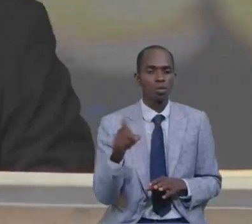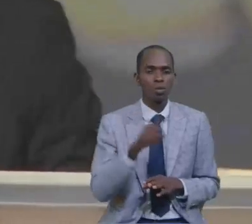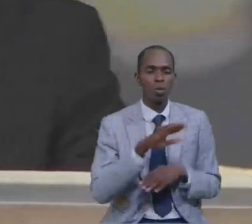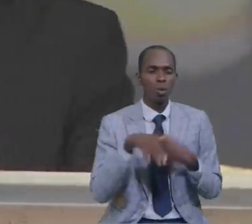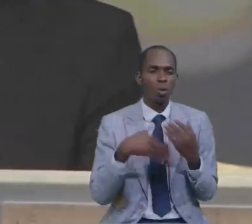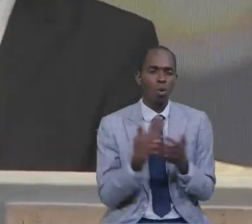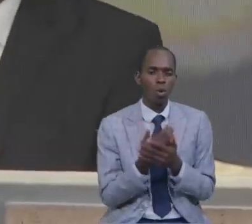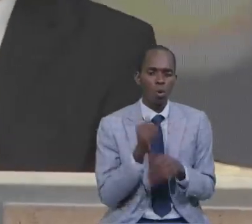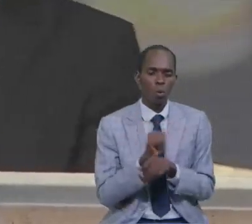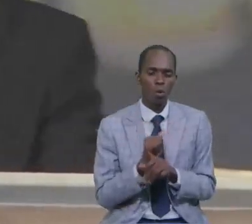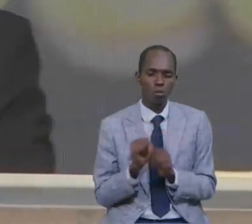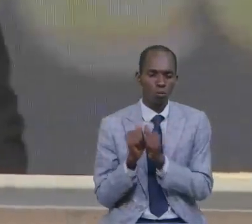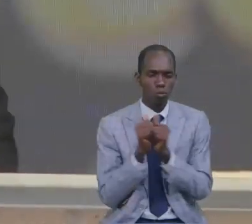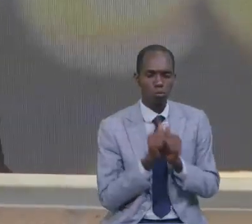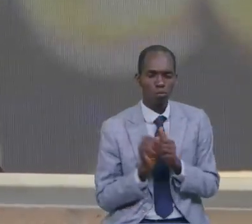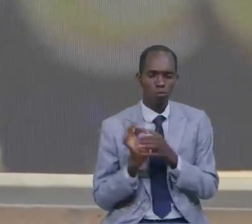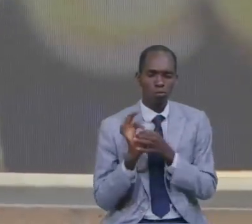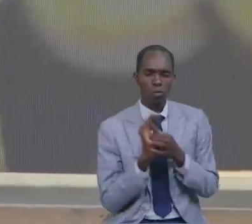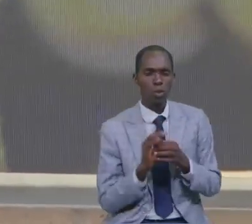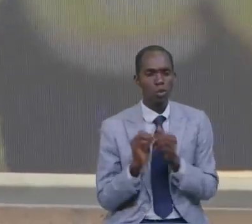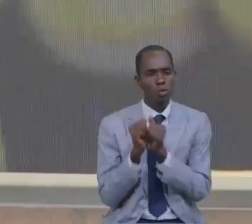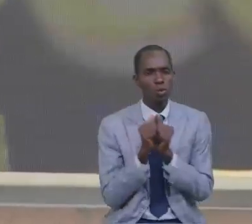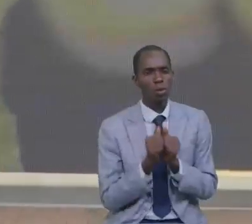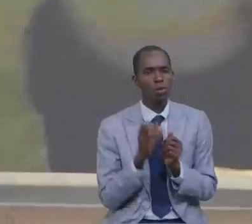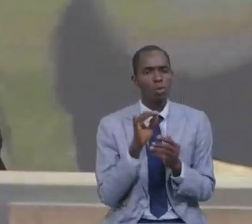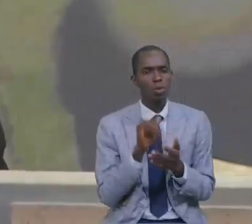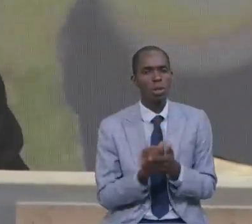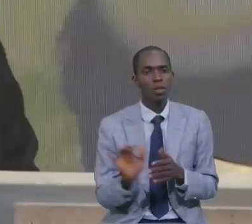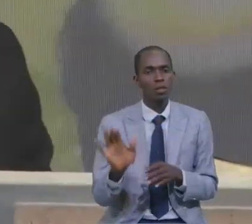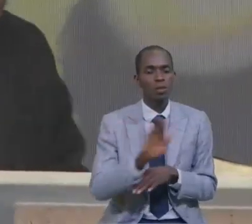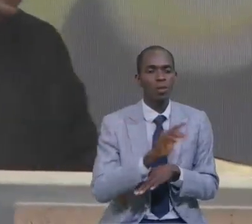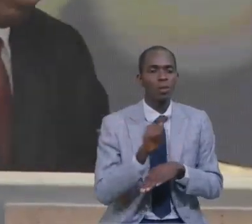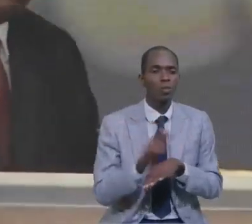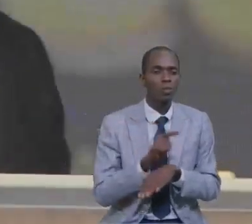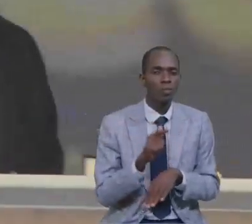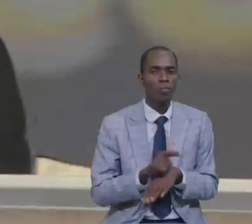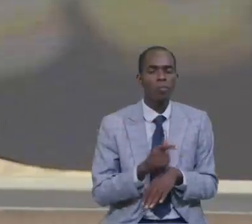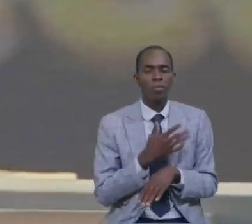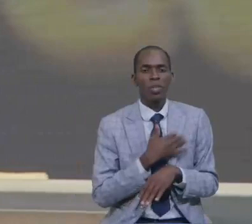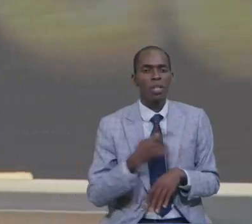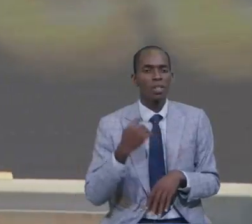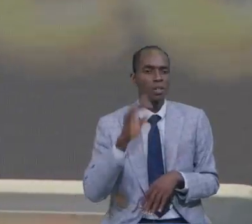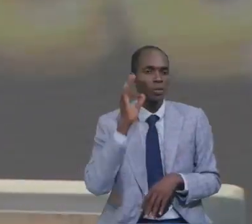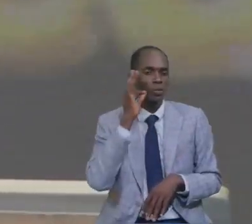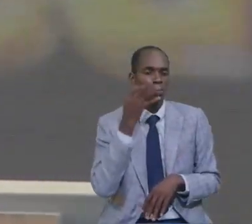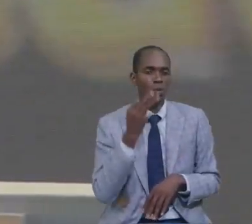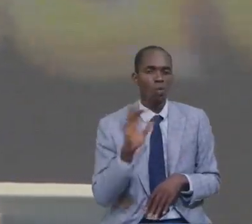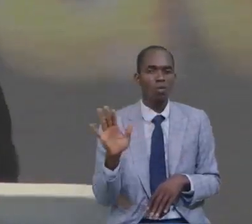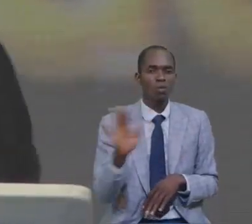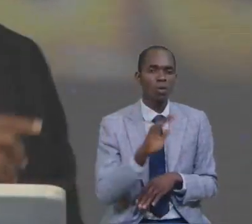labor will increase. In 1 Corinthians chapter 3, verse 6,